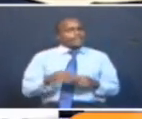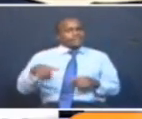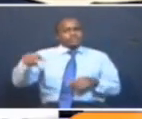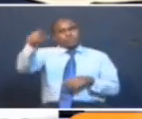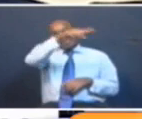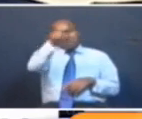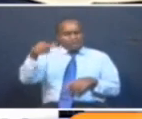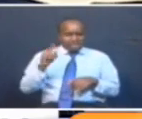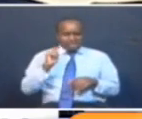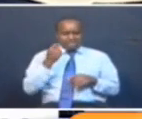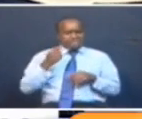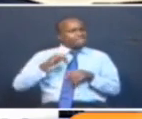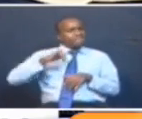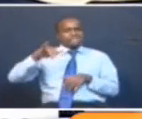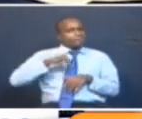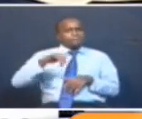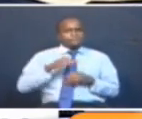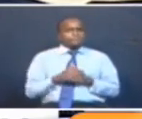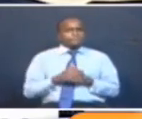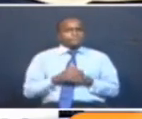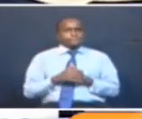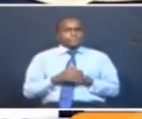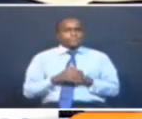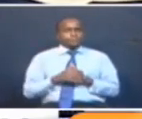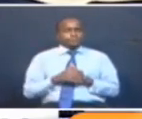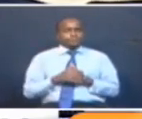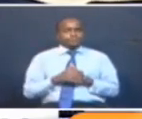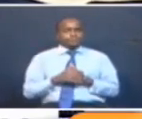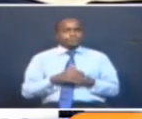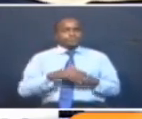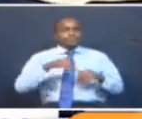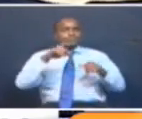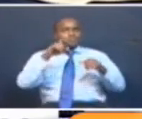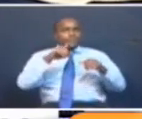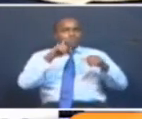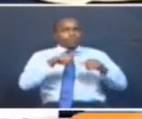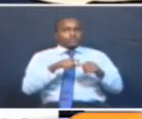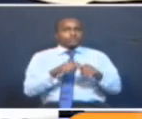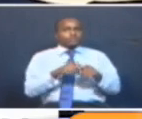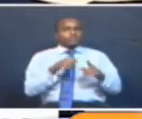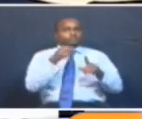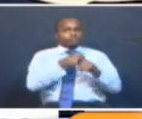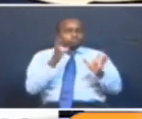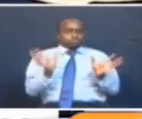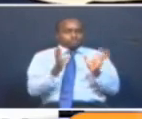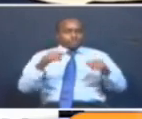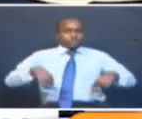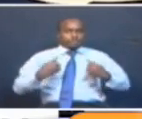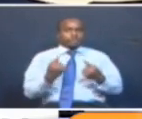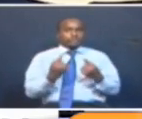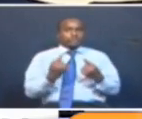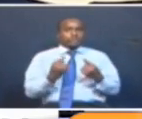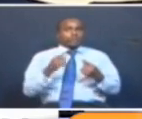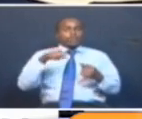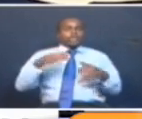Yeah. And so we need to really put ourselves. And I think that what we require is that people of